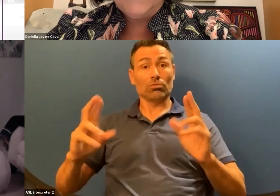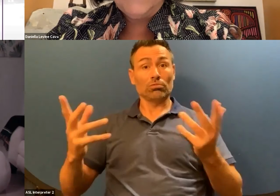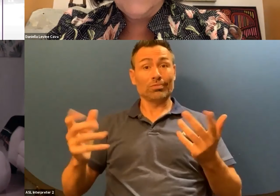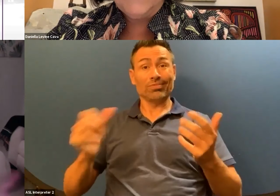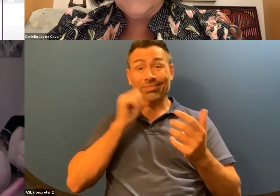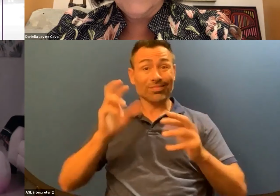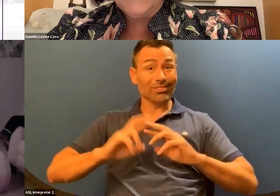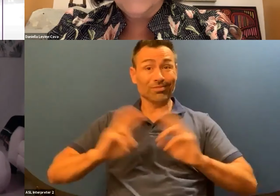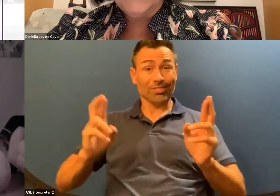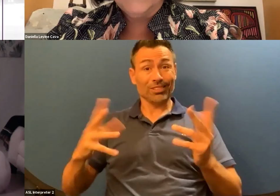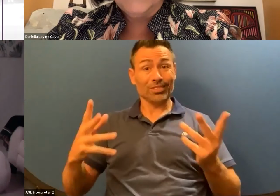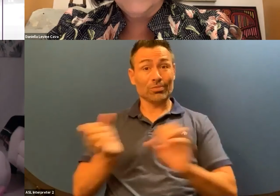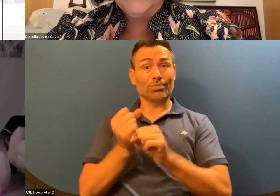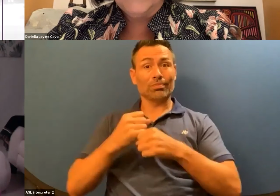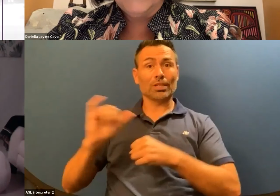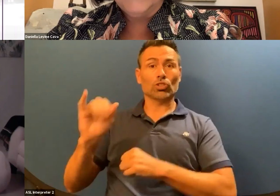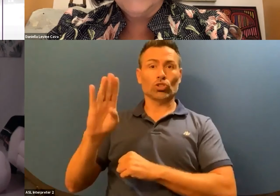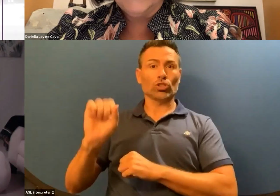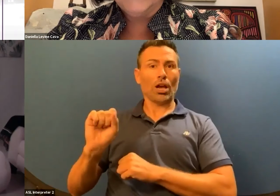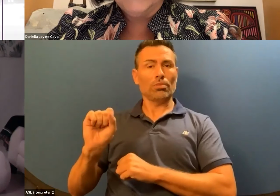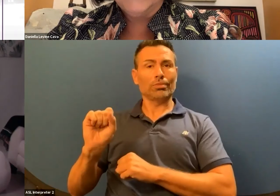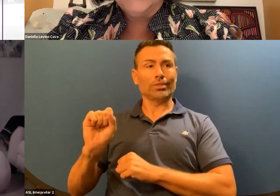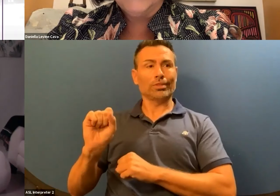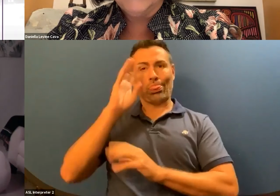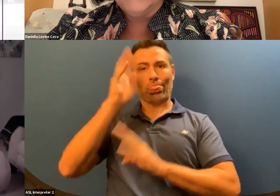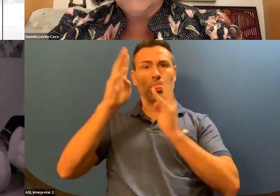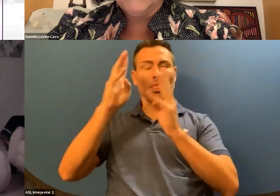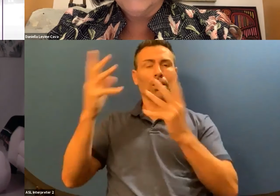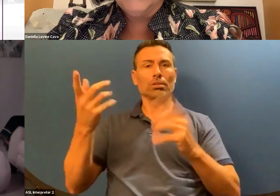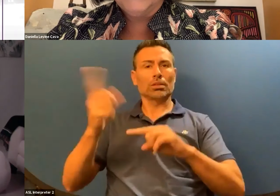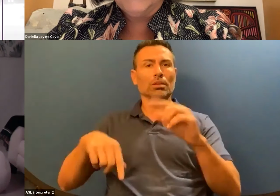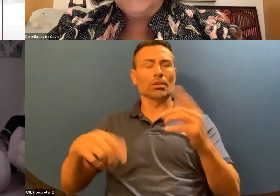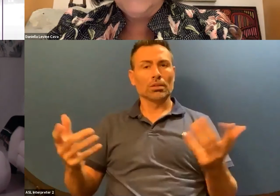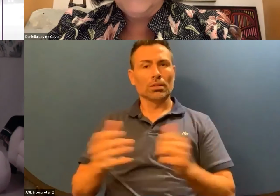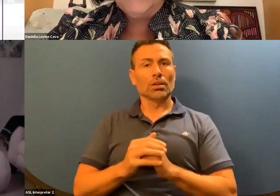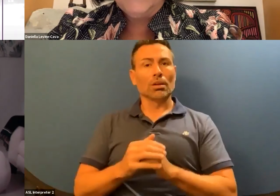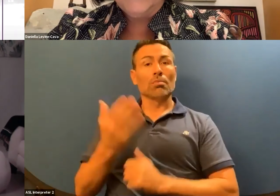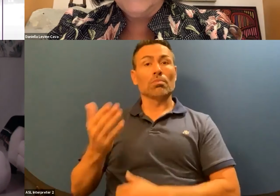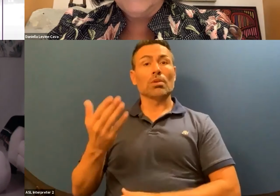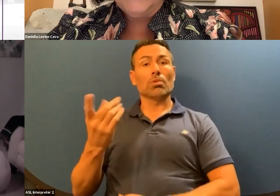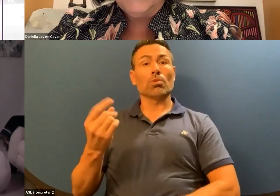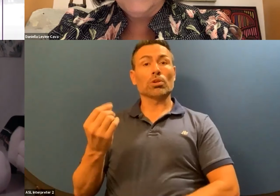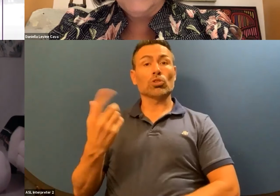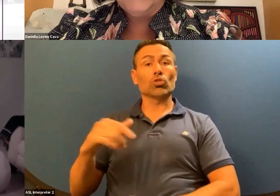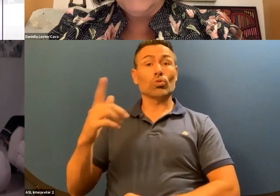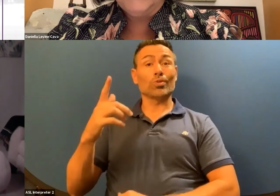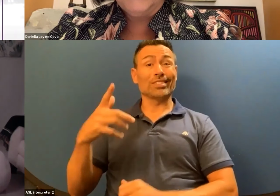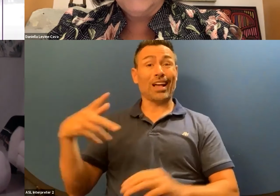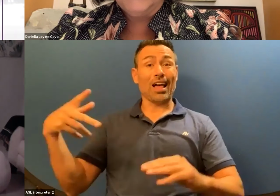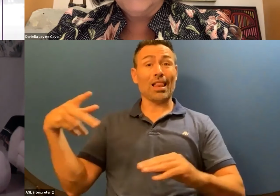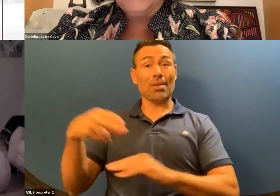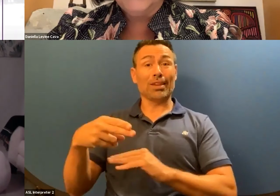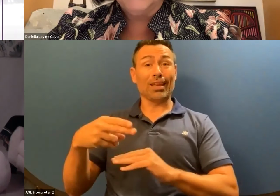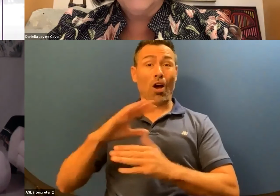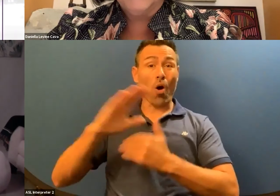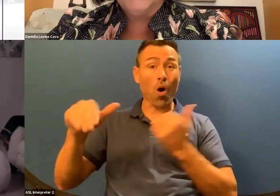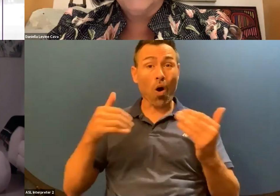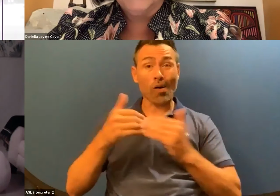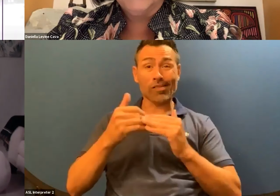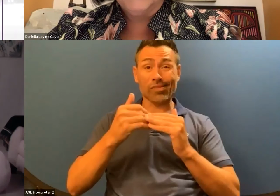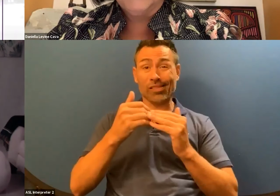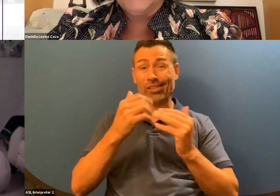just create jobs at whim. On the contrary, maybe what we do is eliminate so much red tape, eliminate so many obstacles so